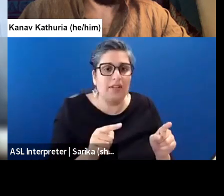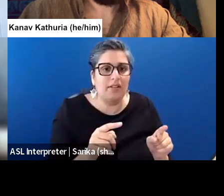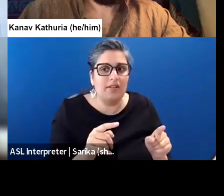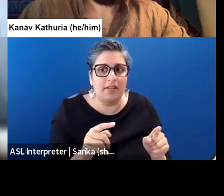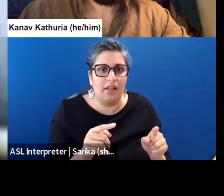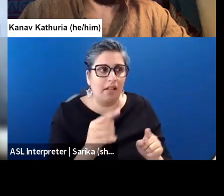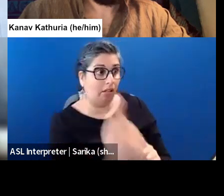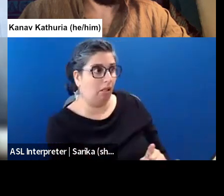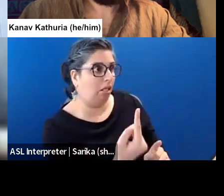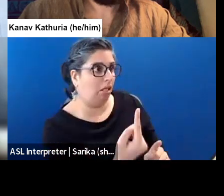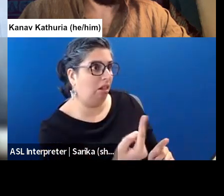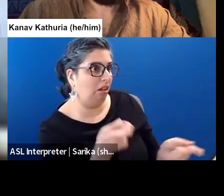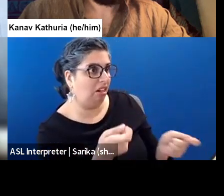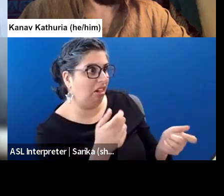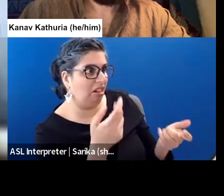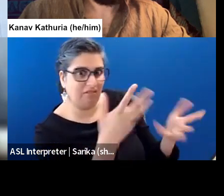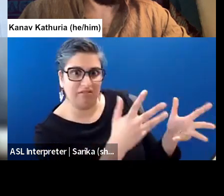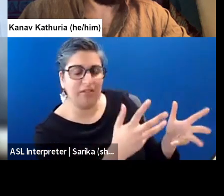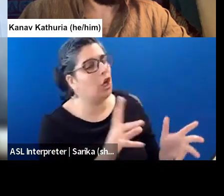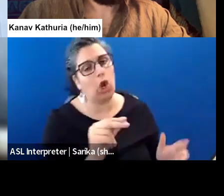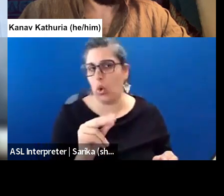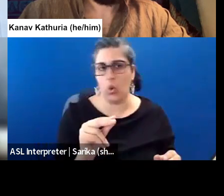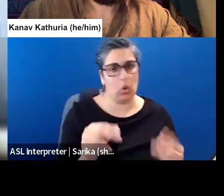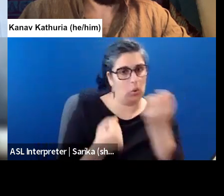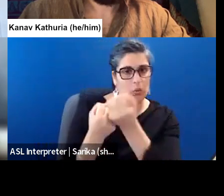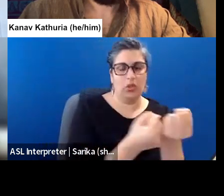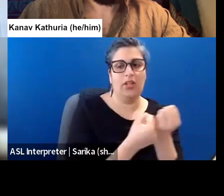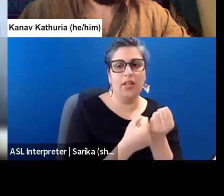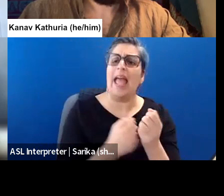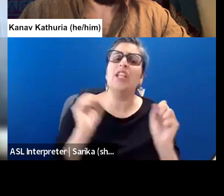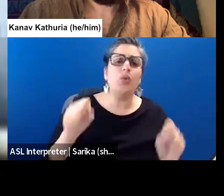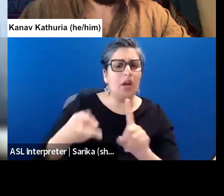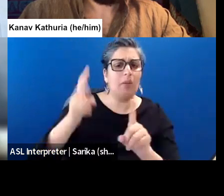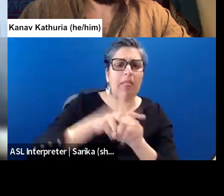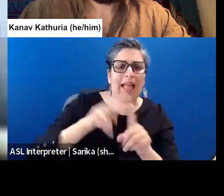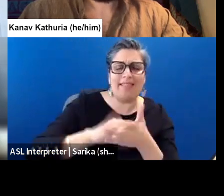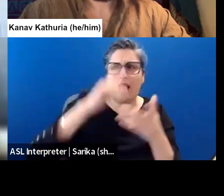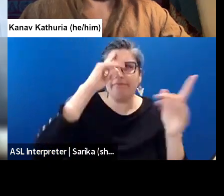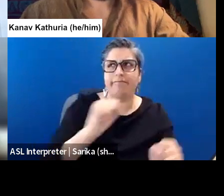And you can do the same for any number of other types of situations like that.